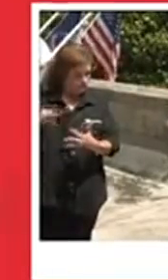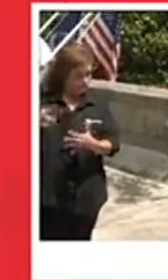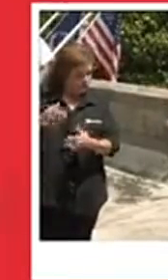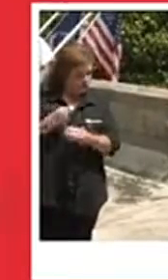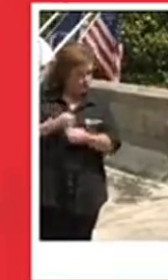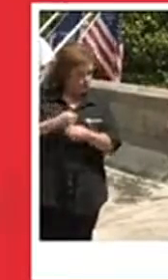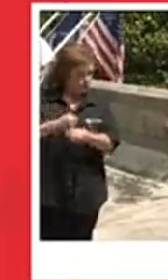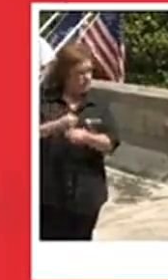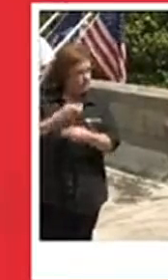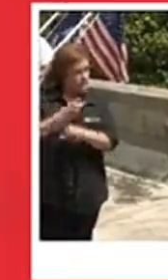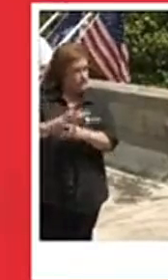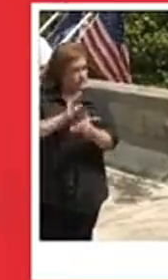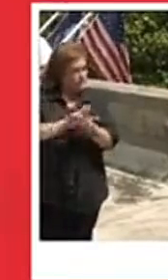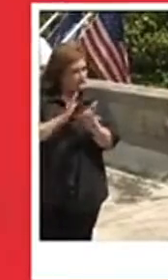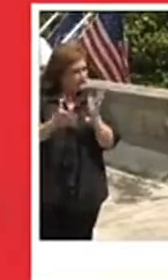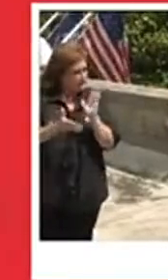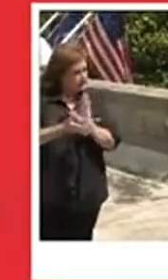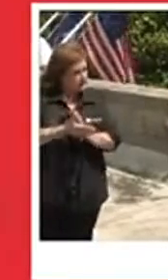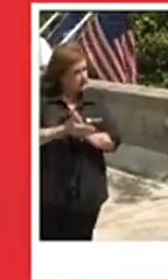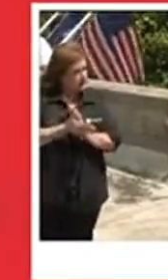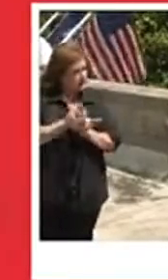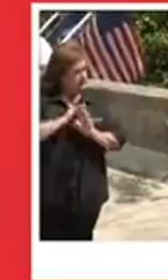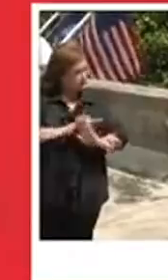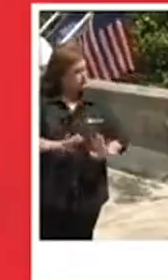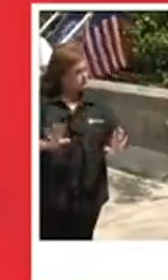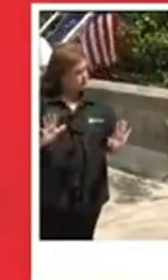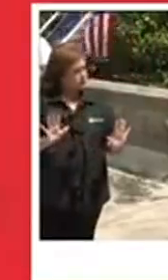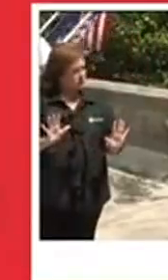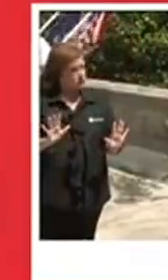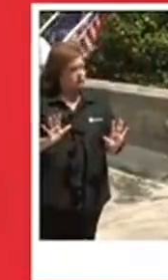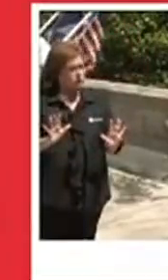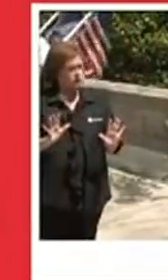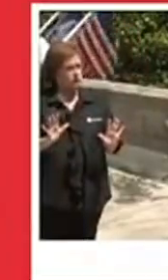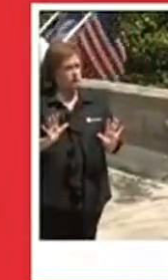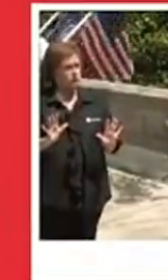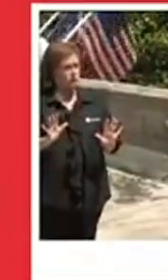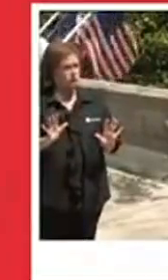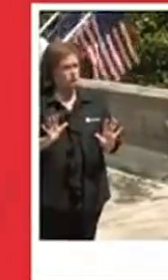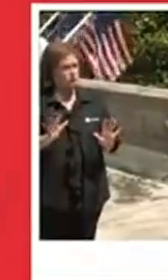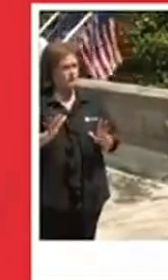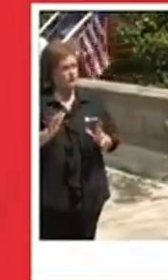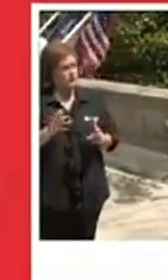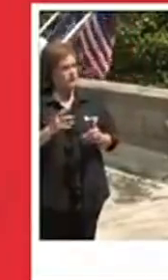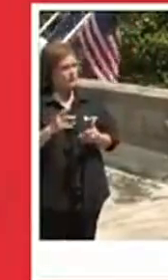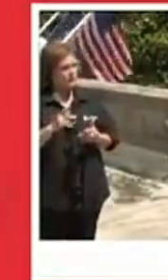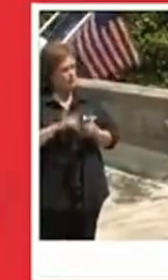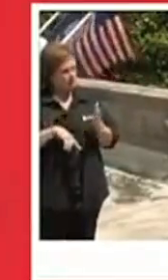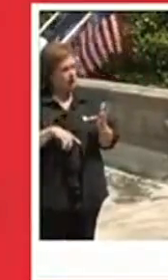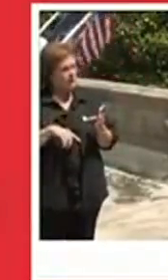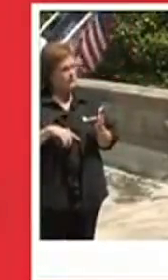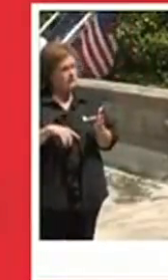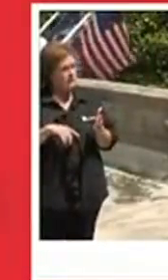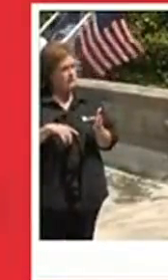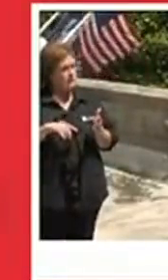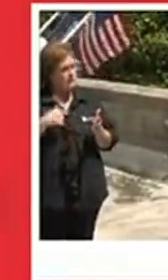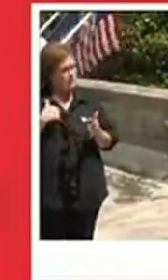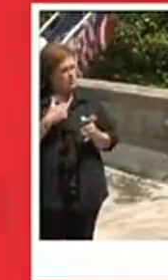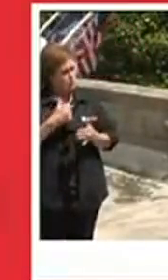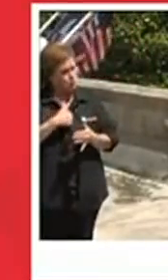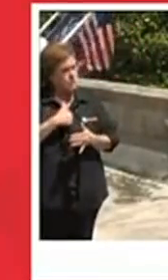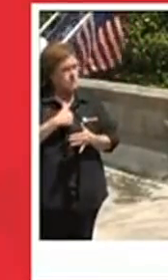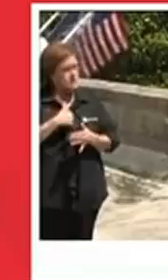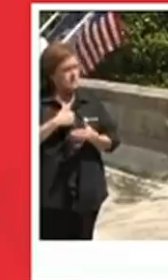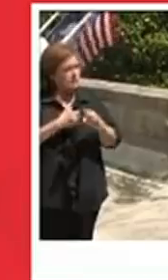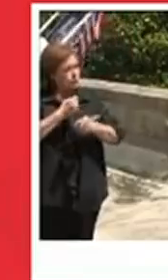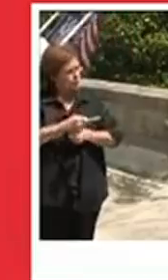in peace and in harmony and uplifting, you know, what we're standing against and being in